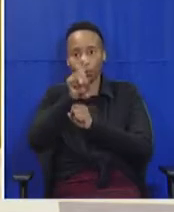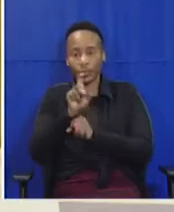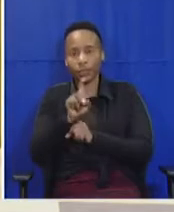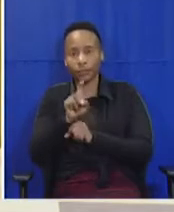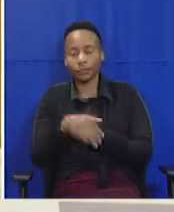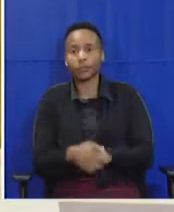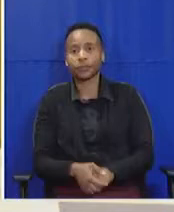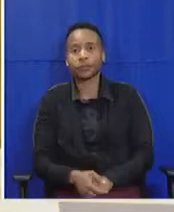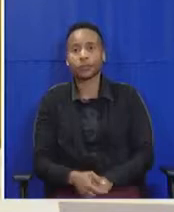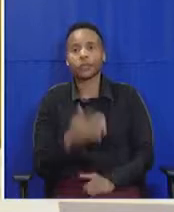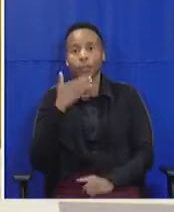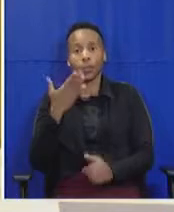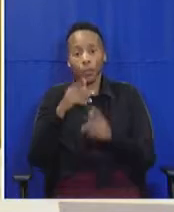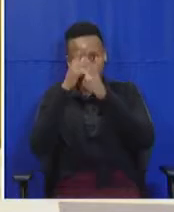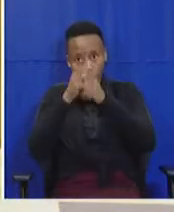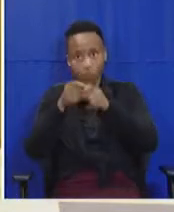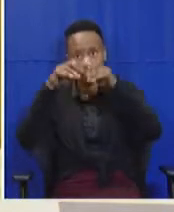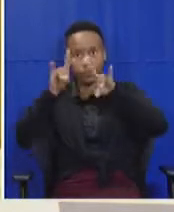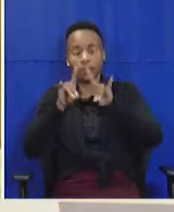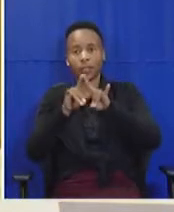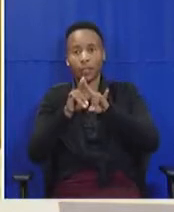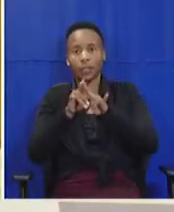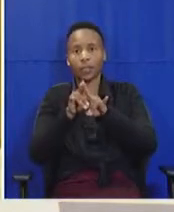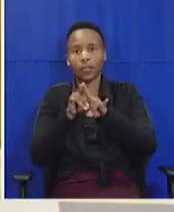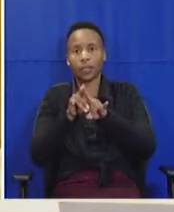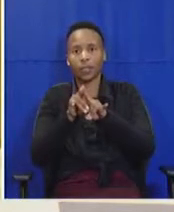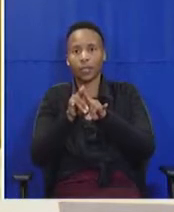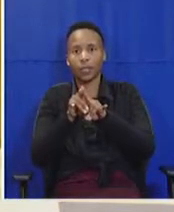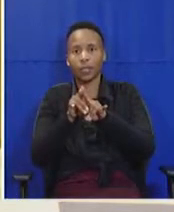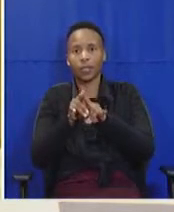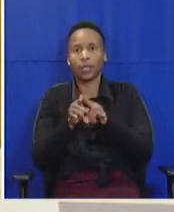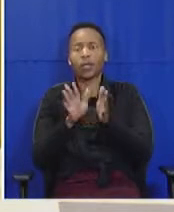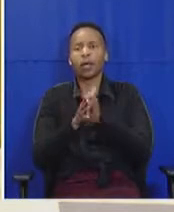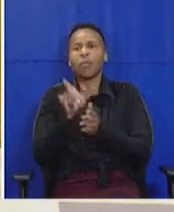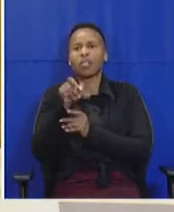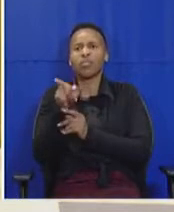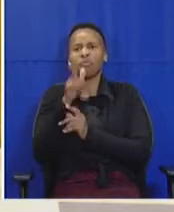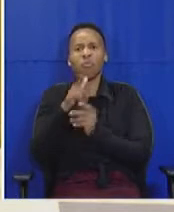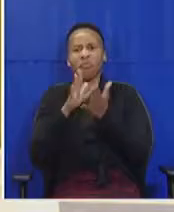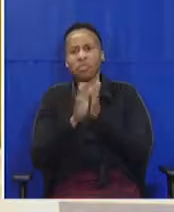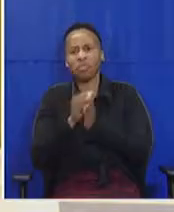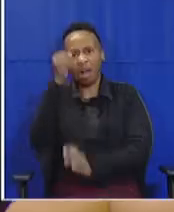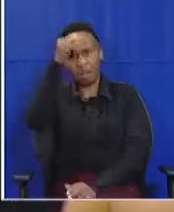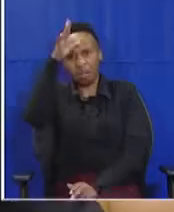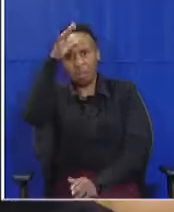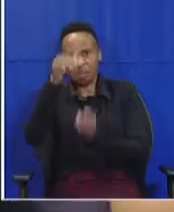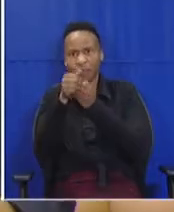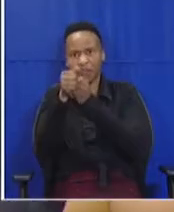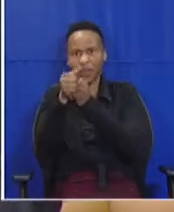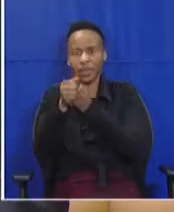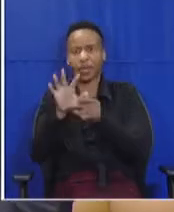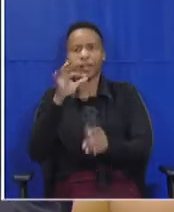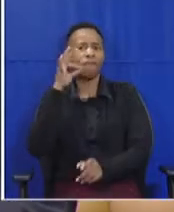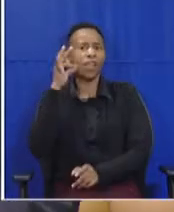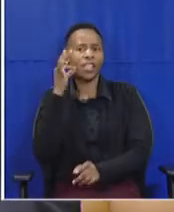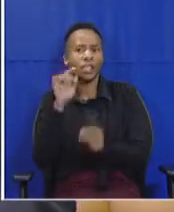Thank you, Honorable Chair. Somebody who's been described as a certain leading academic, Franz Cronier, states, and I want to